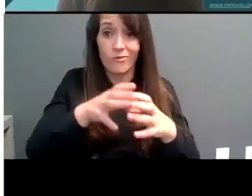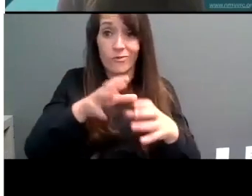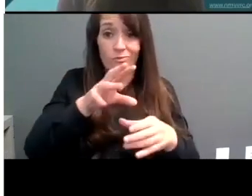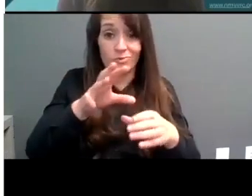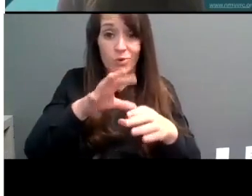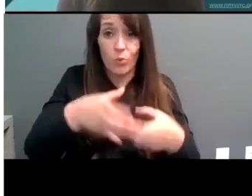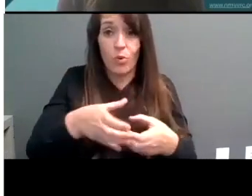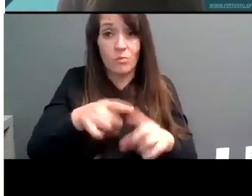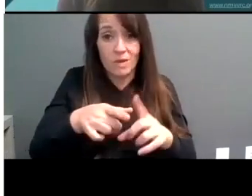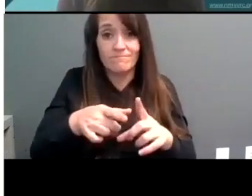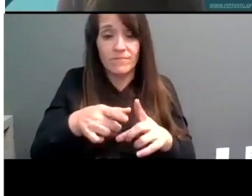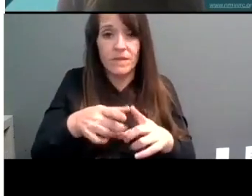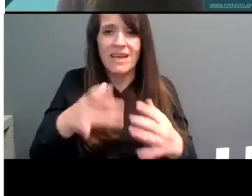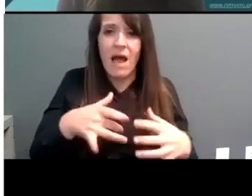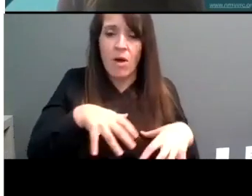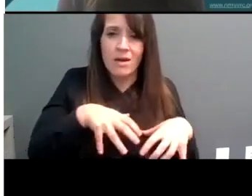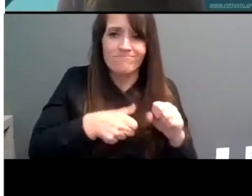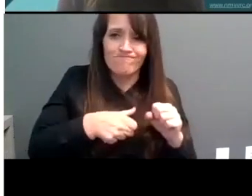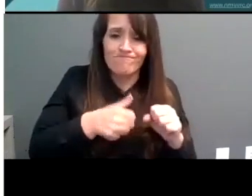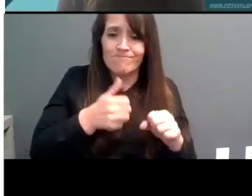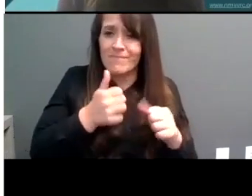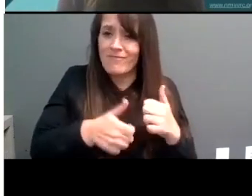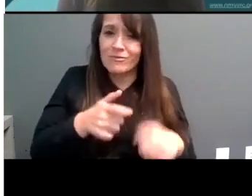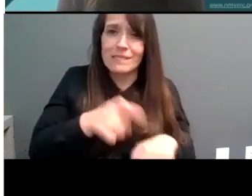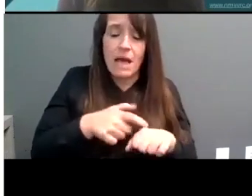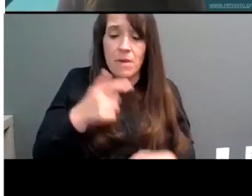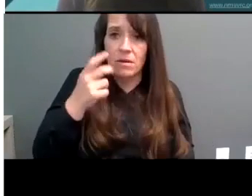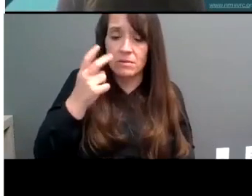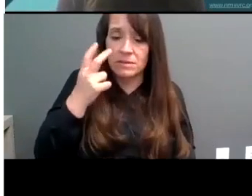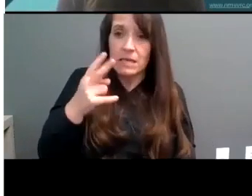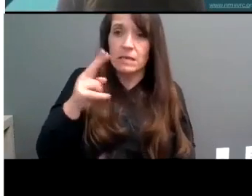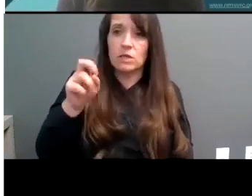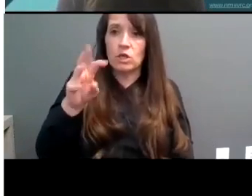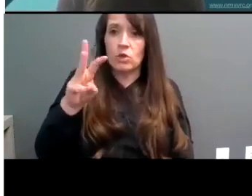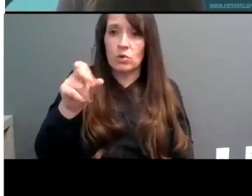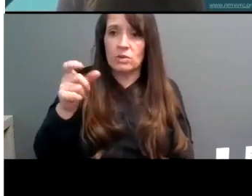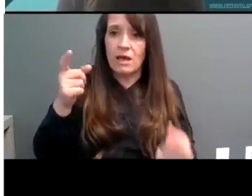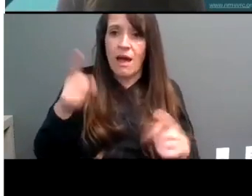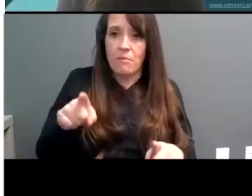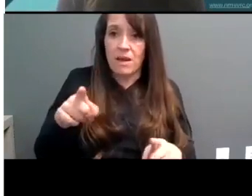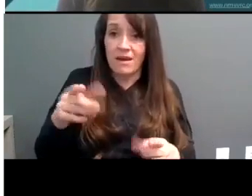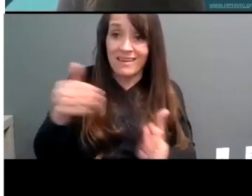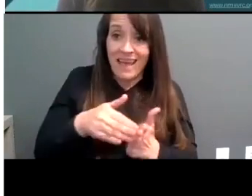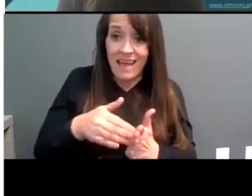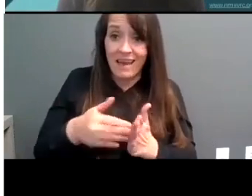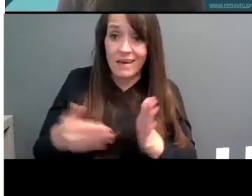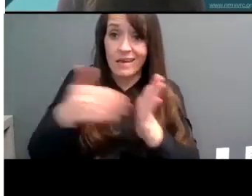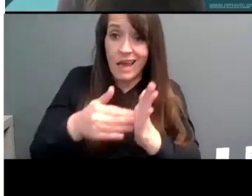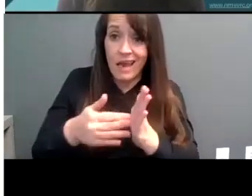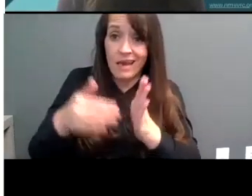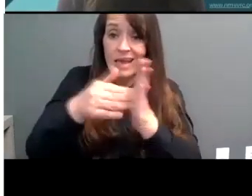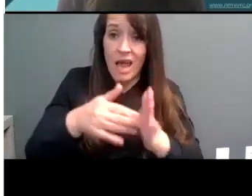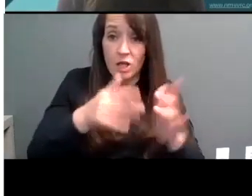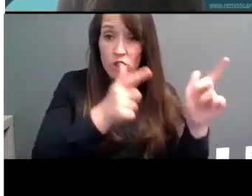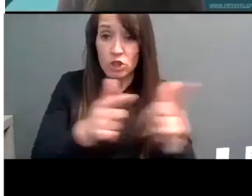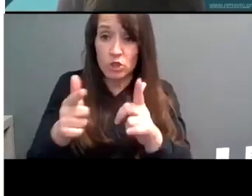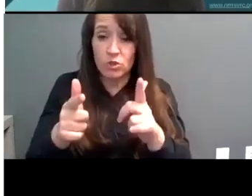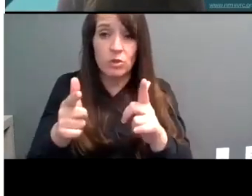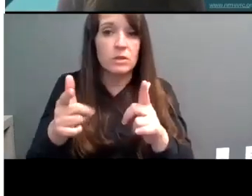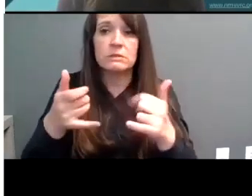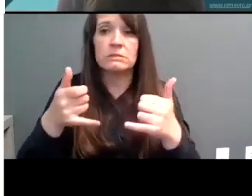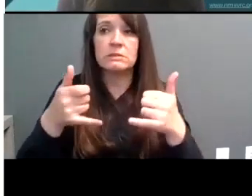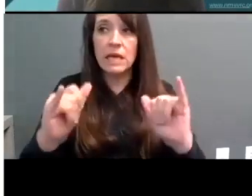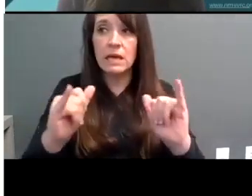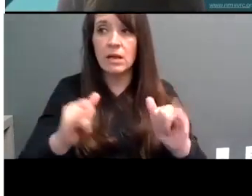happens and I hear it on the news. Even after all this time, when I see news of another shooting, I notice my anxiety increases,